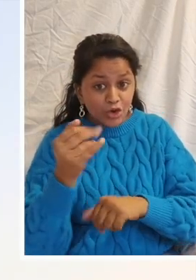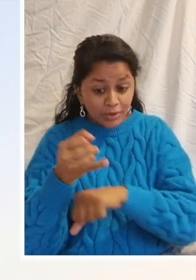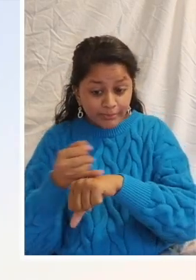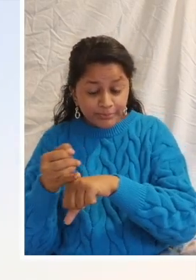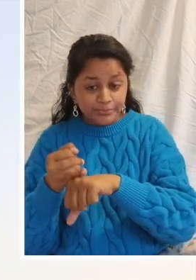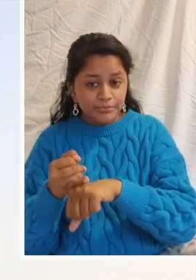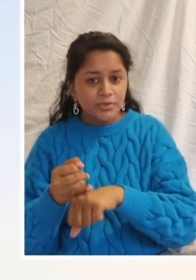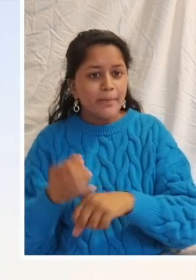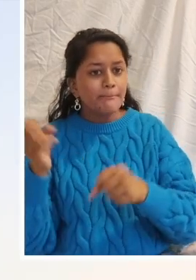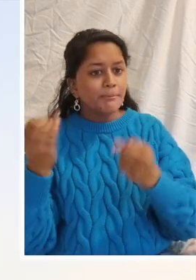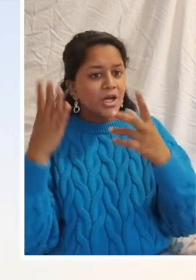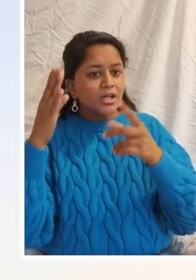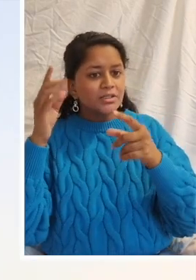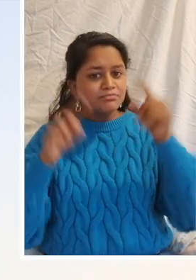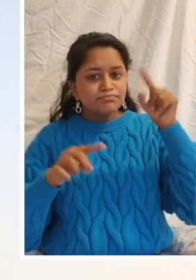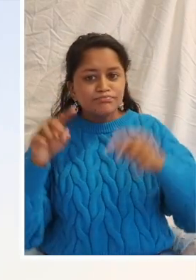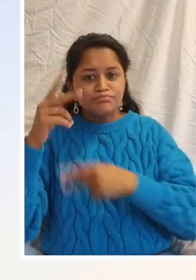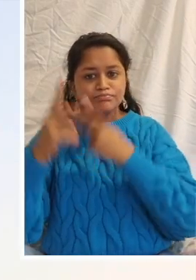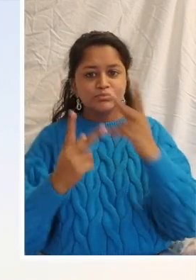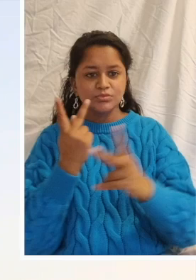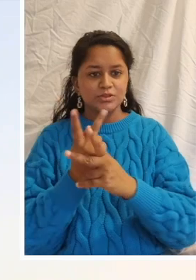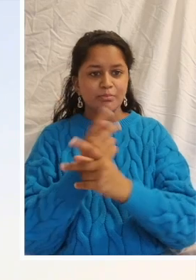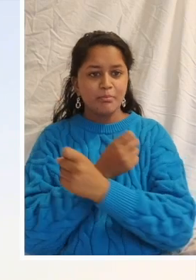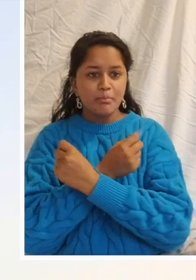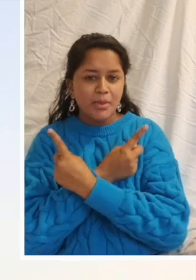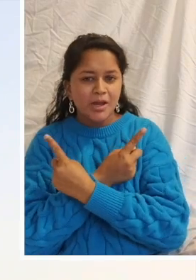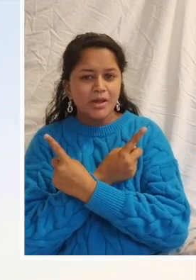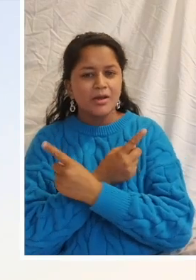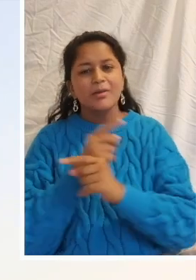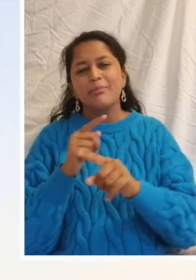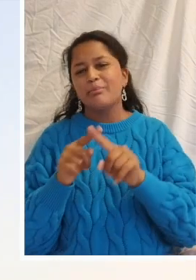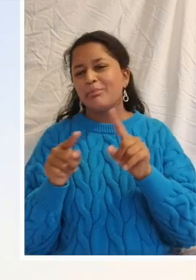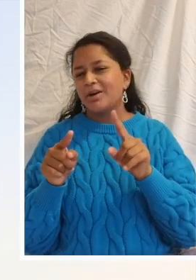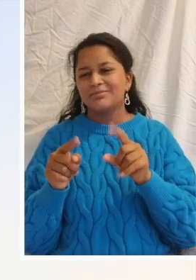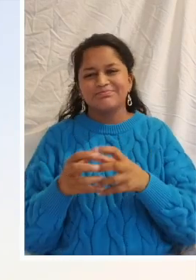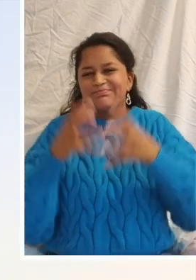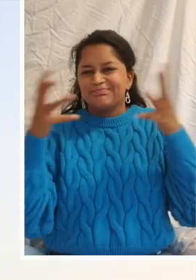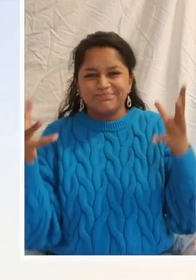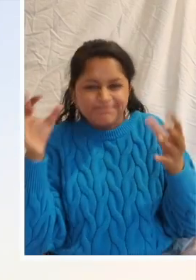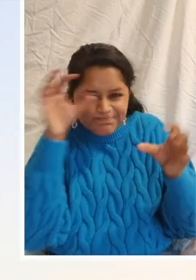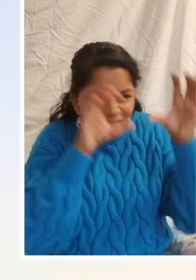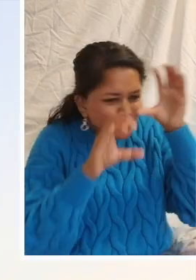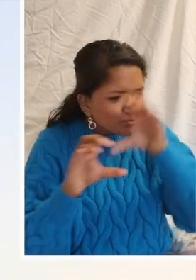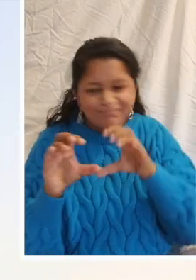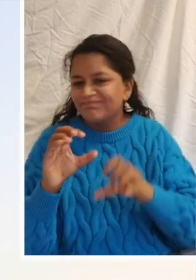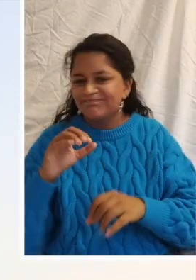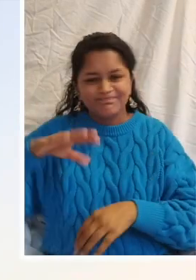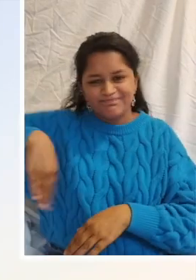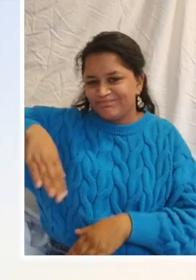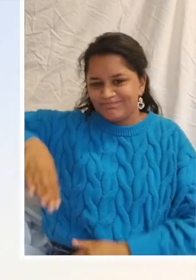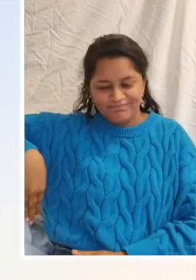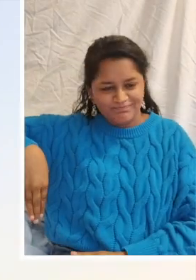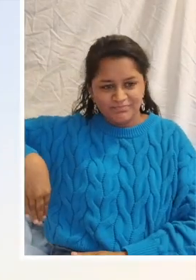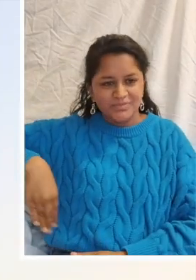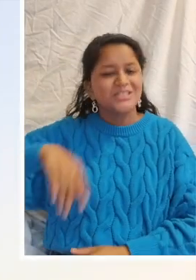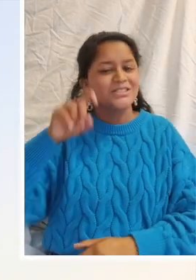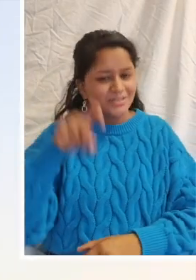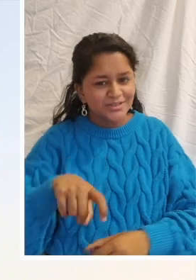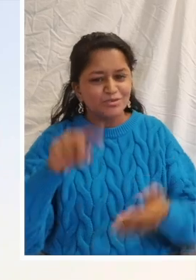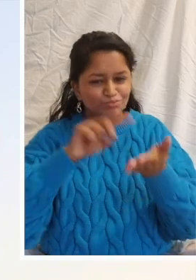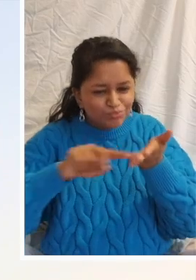Cayman, there are much fewer species of bat, but then again, it's mostly unexplored. So there's still a lot that we need